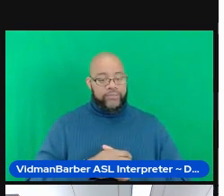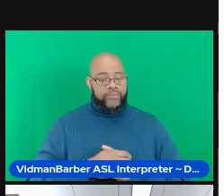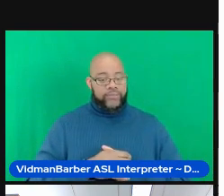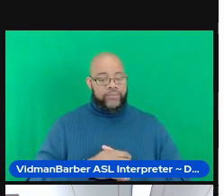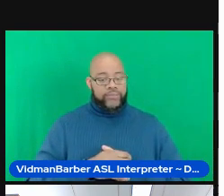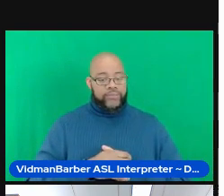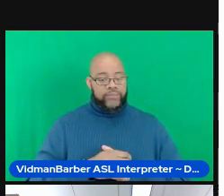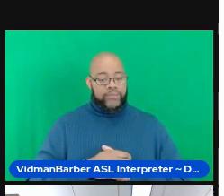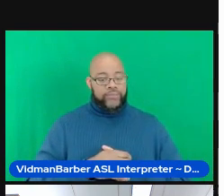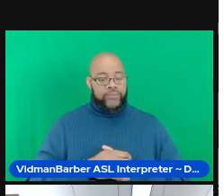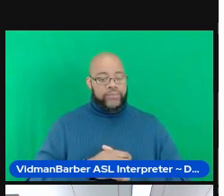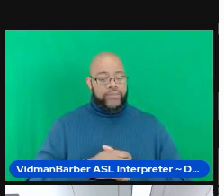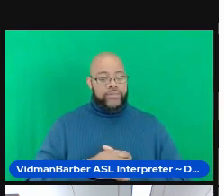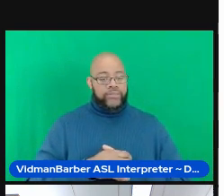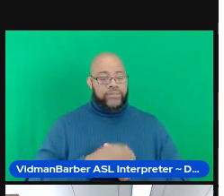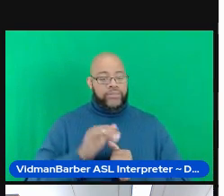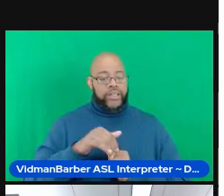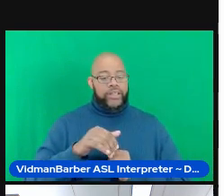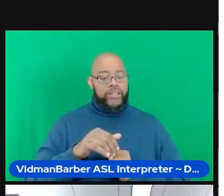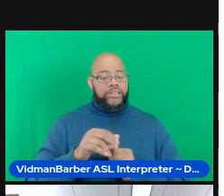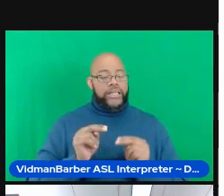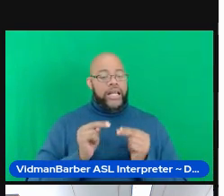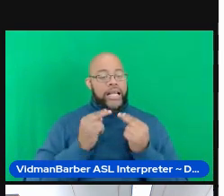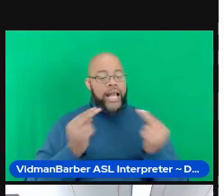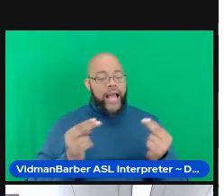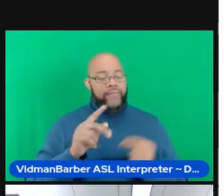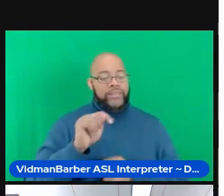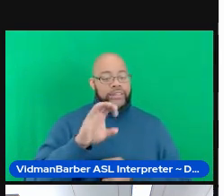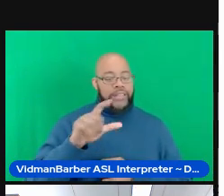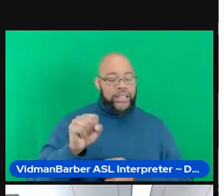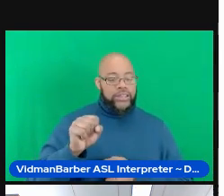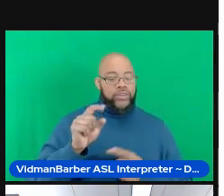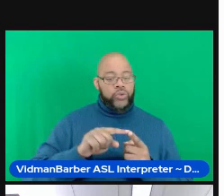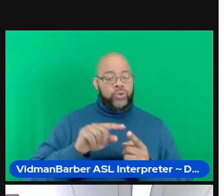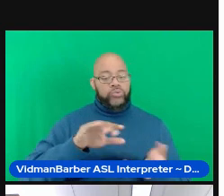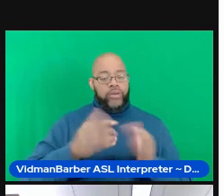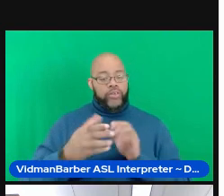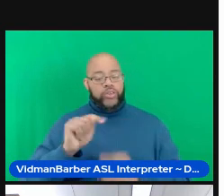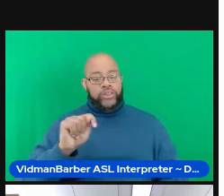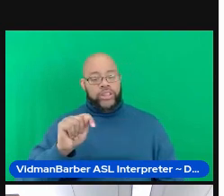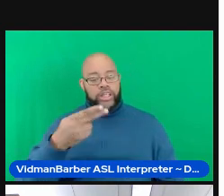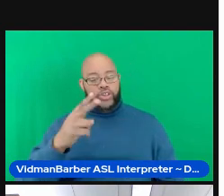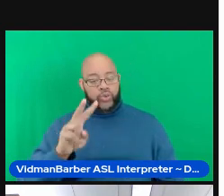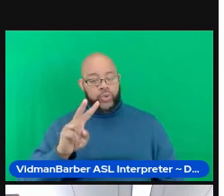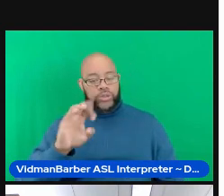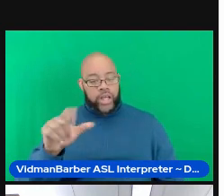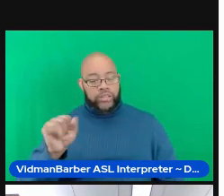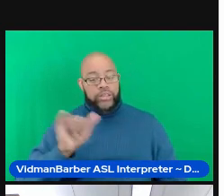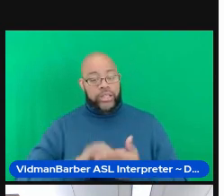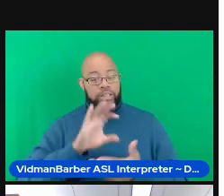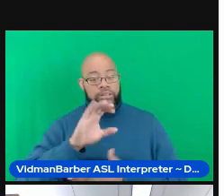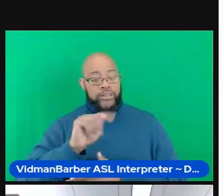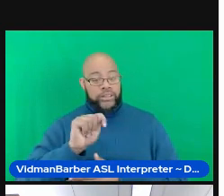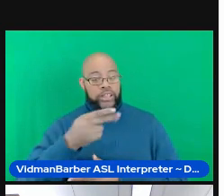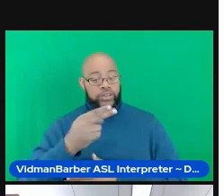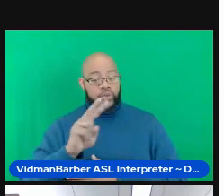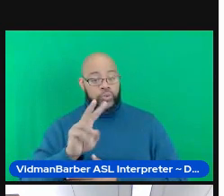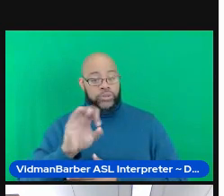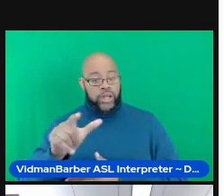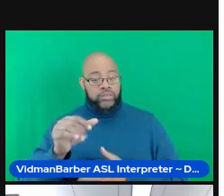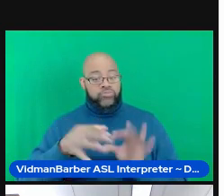and differentiation of naive T cells to Th2 cells. And Th2 cells releases